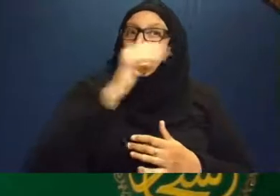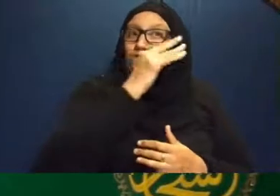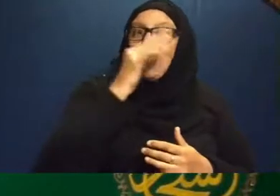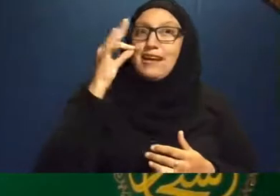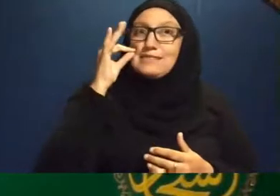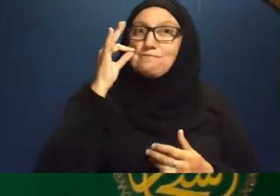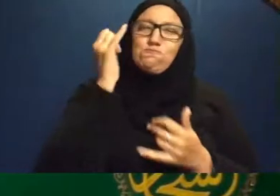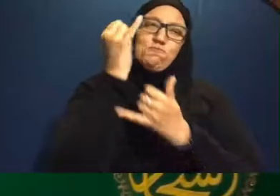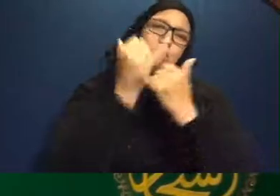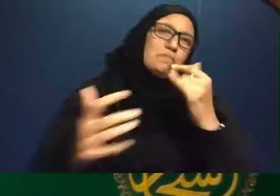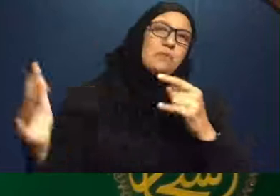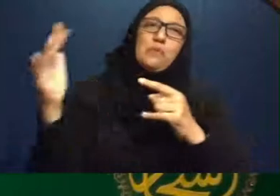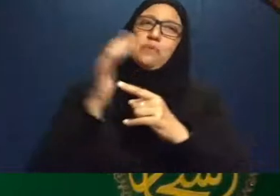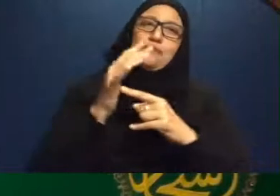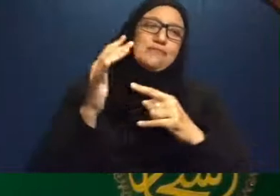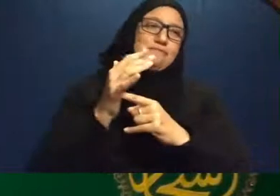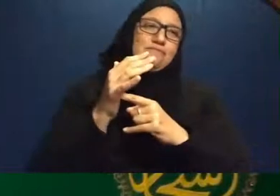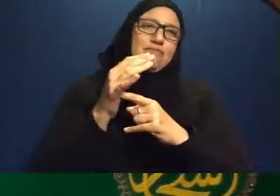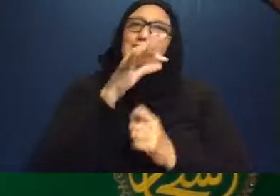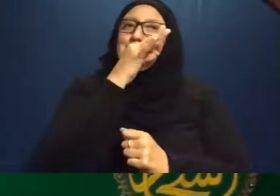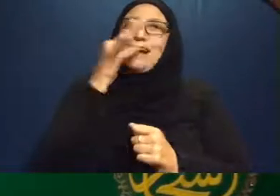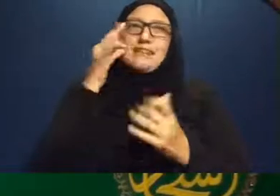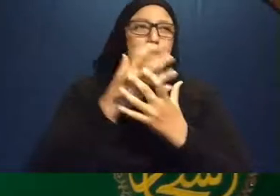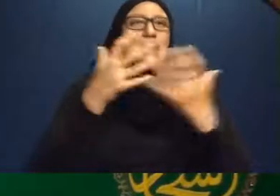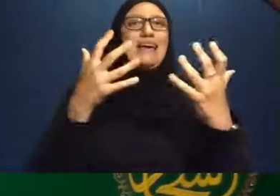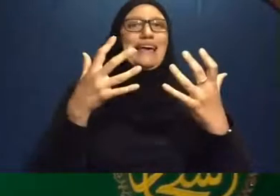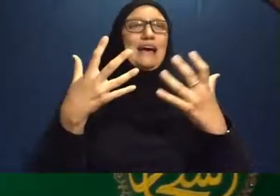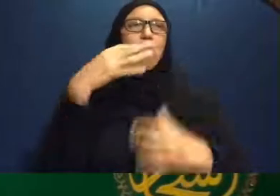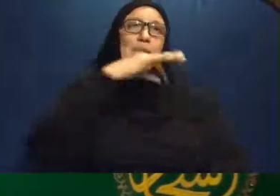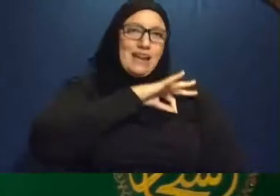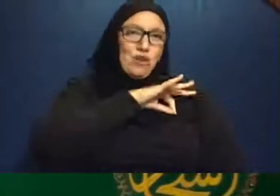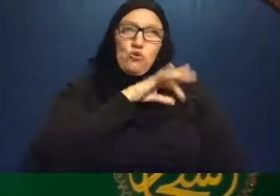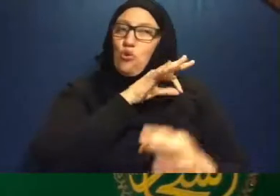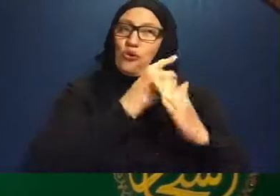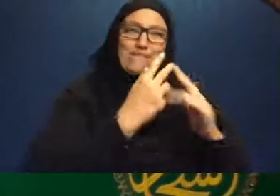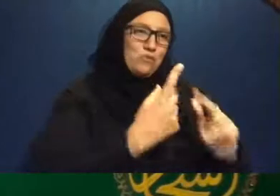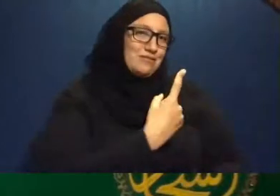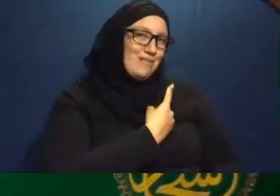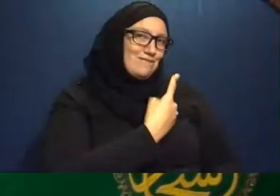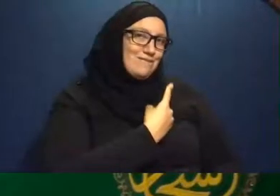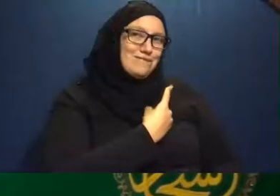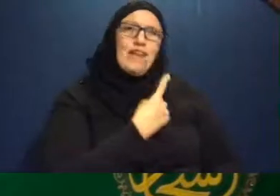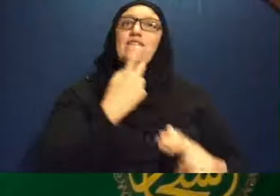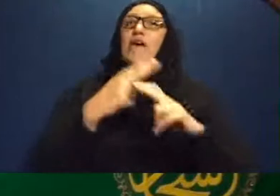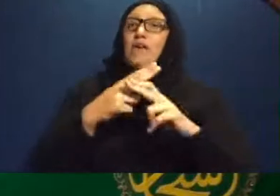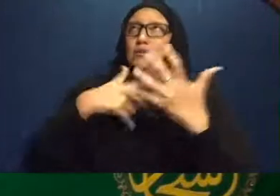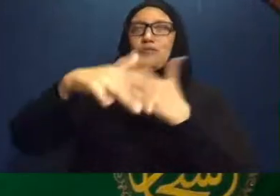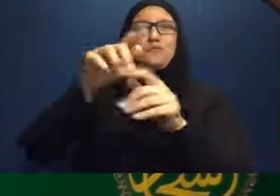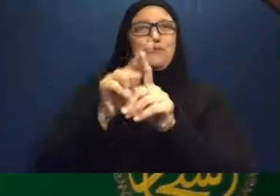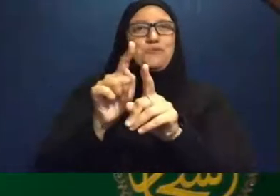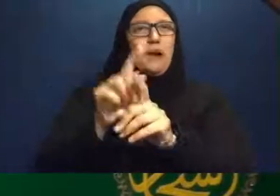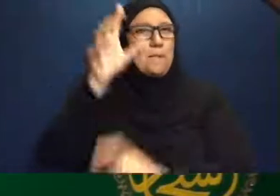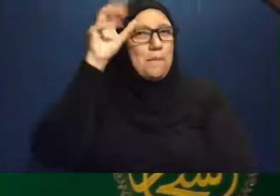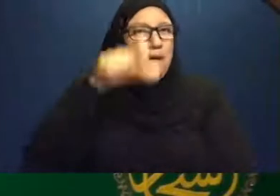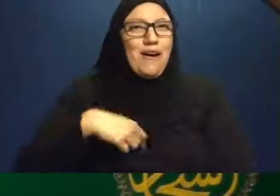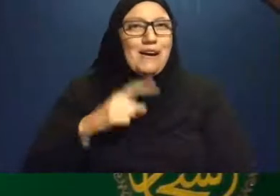has social benefits. In the beginning of Ramadan, I mentioned that. One of the reasons for not having the lunch is that we